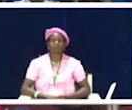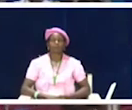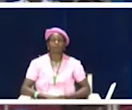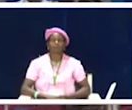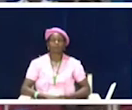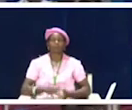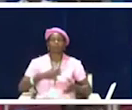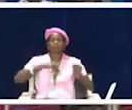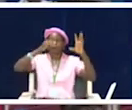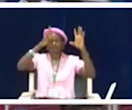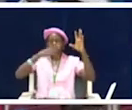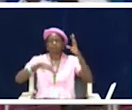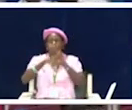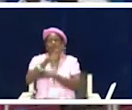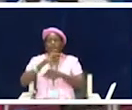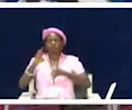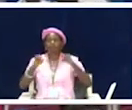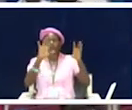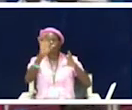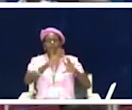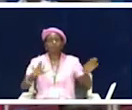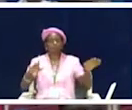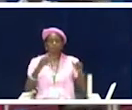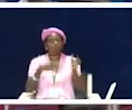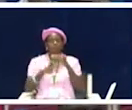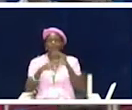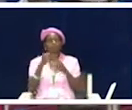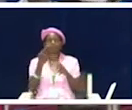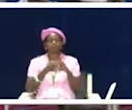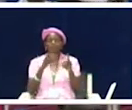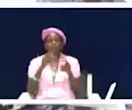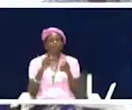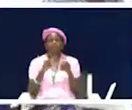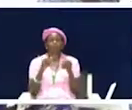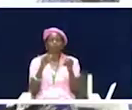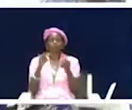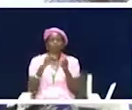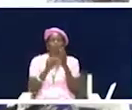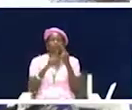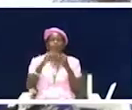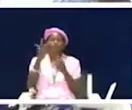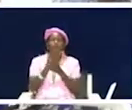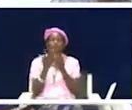My Father, my God, I commit your children born in the month of May into your hands.